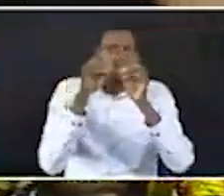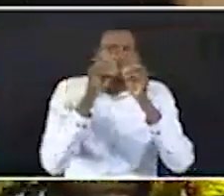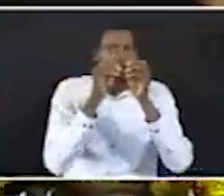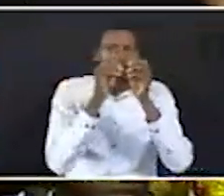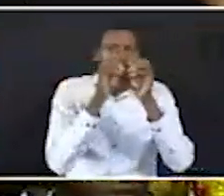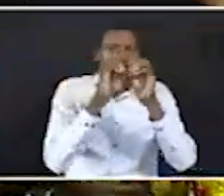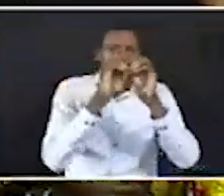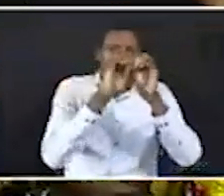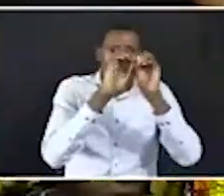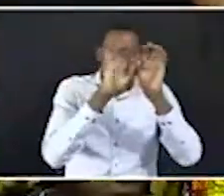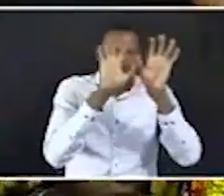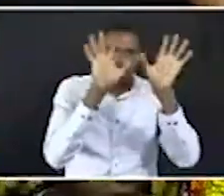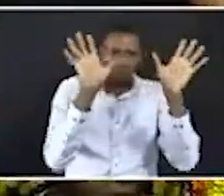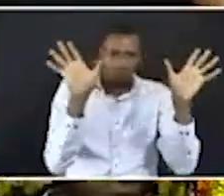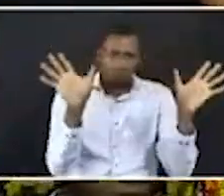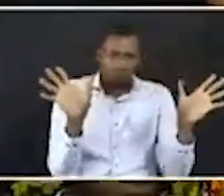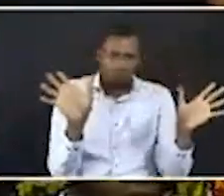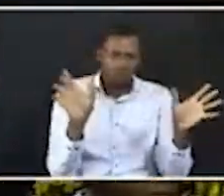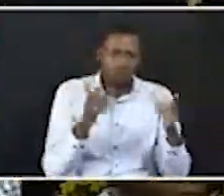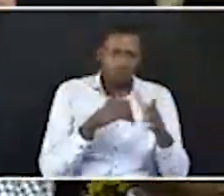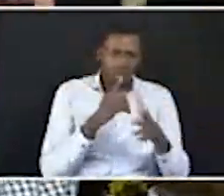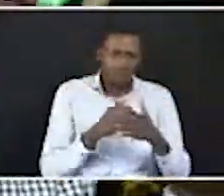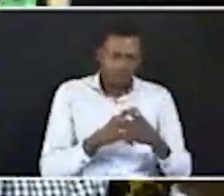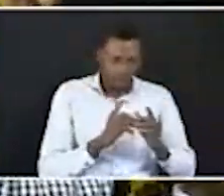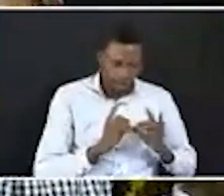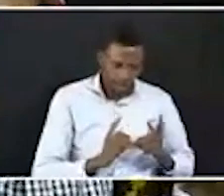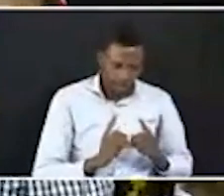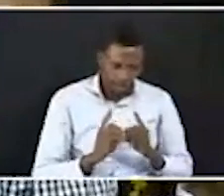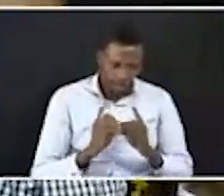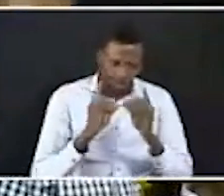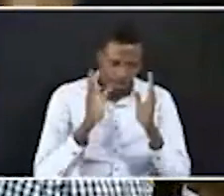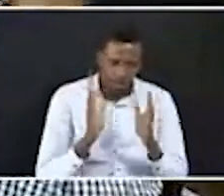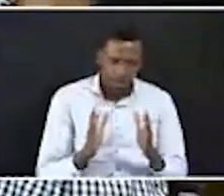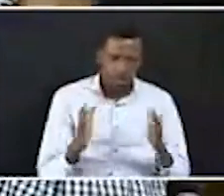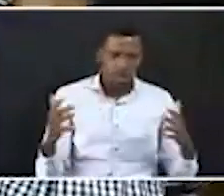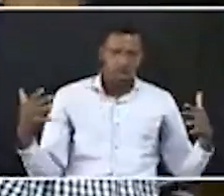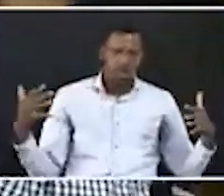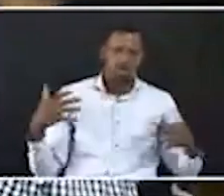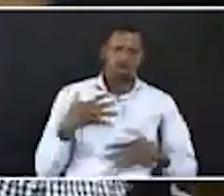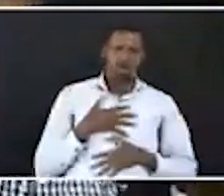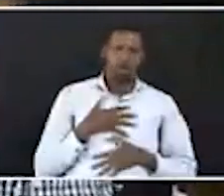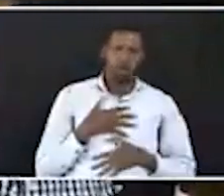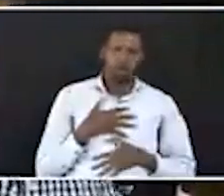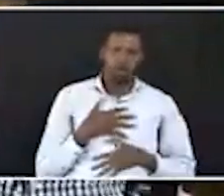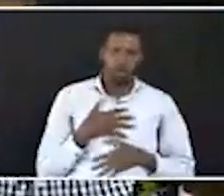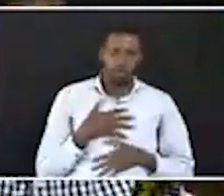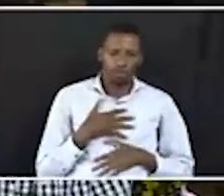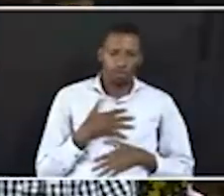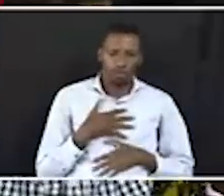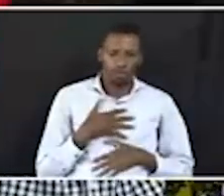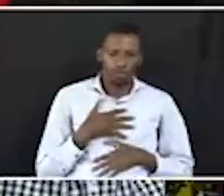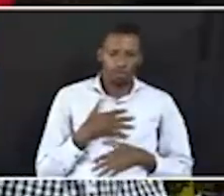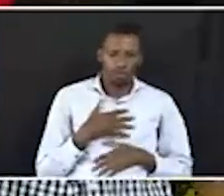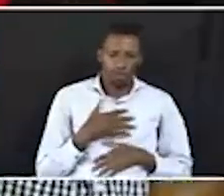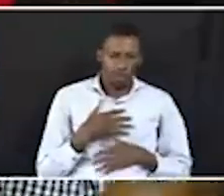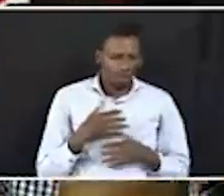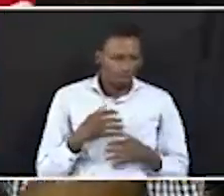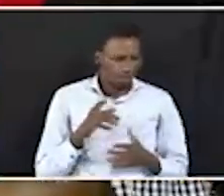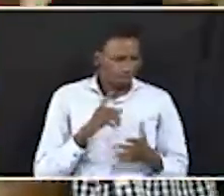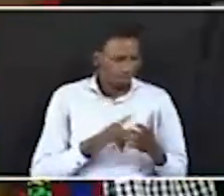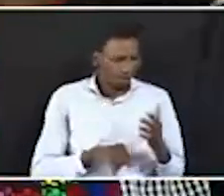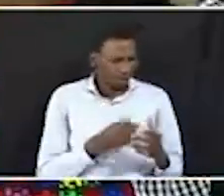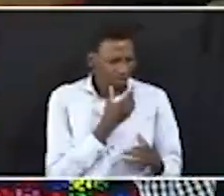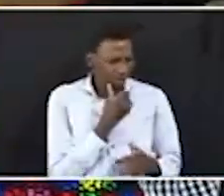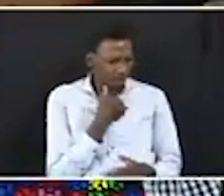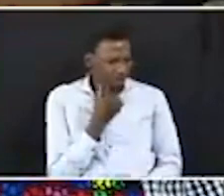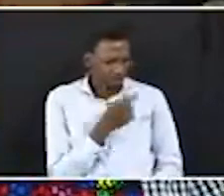to clear. And the disciples were all shook. And they wondered, what kind of man